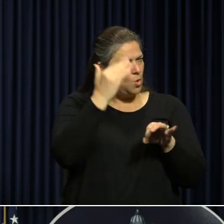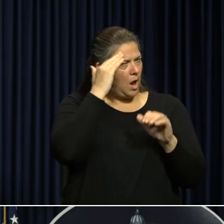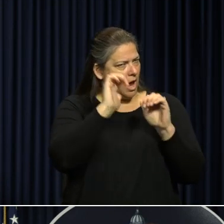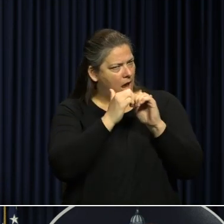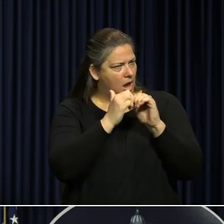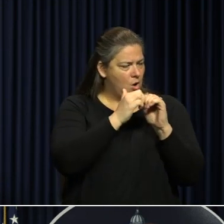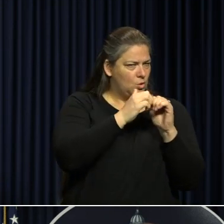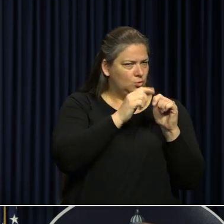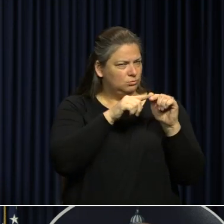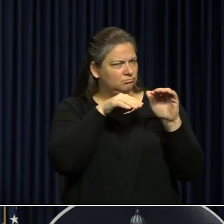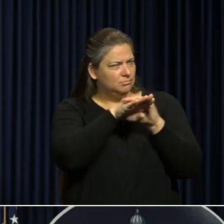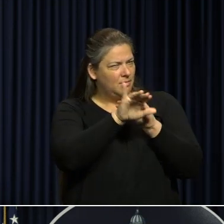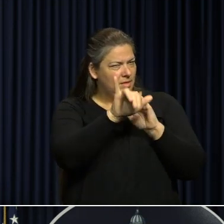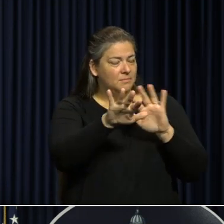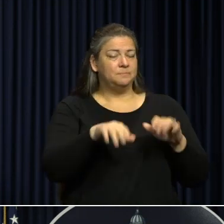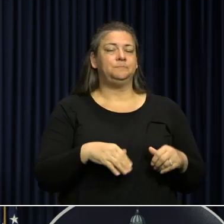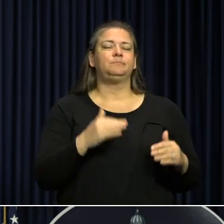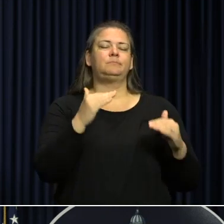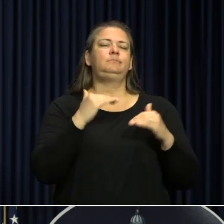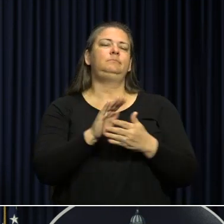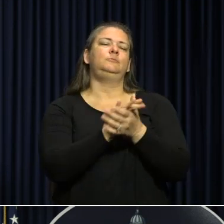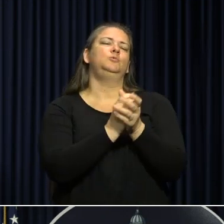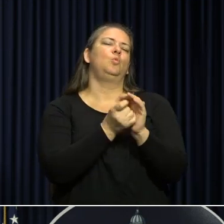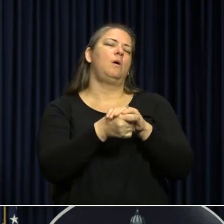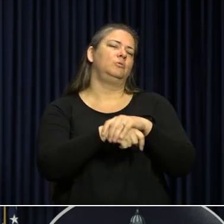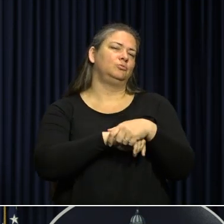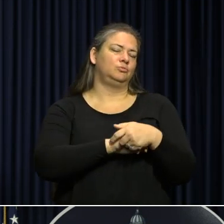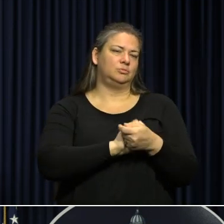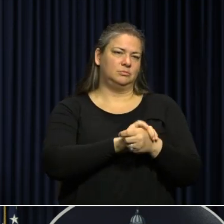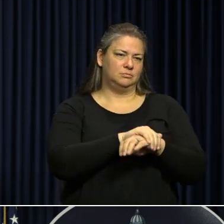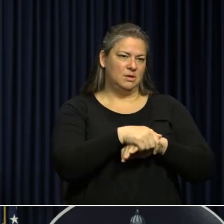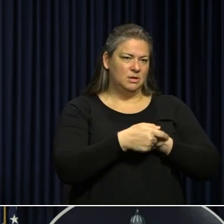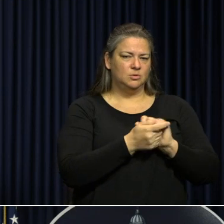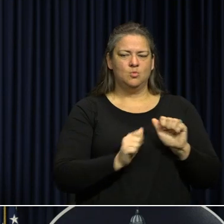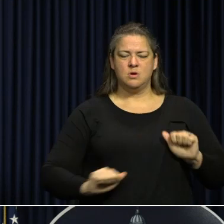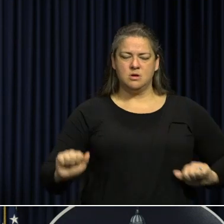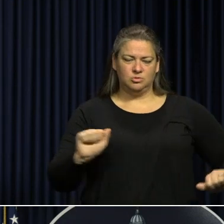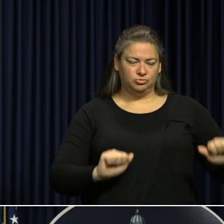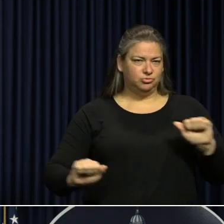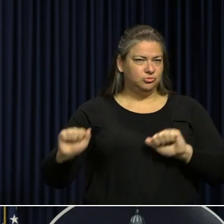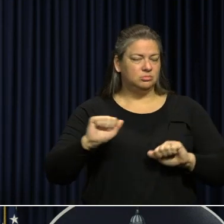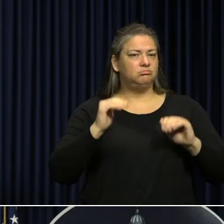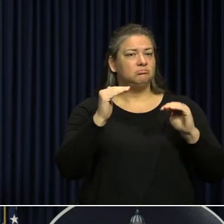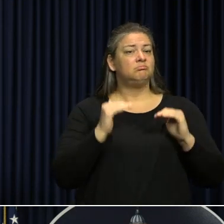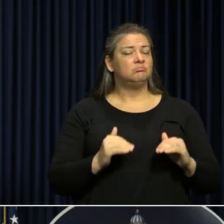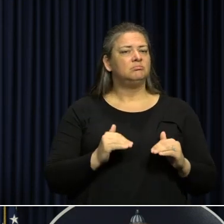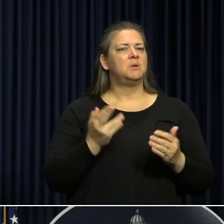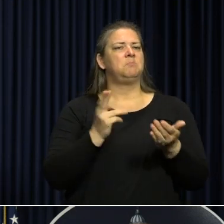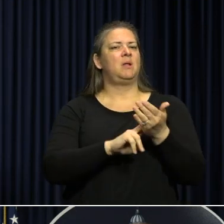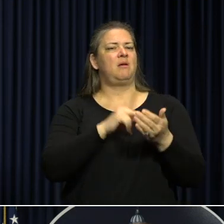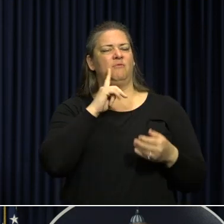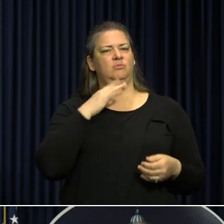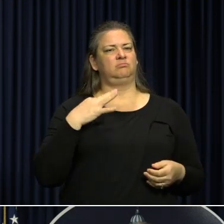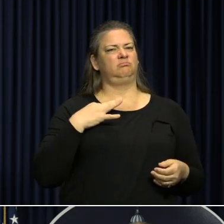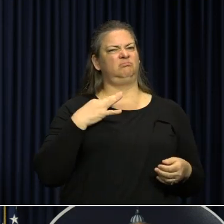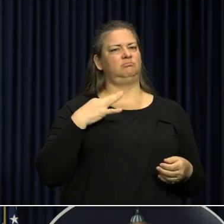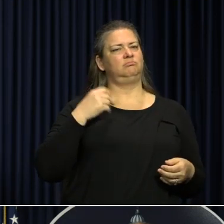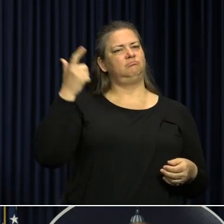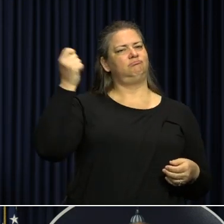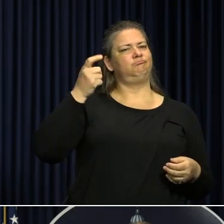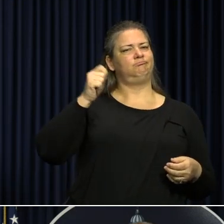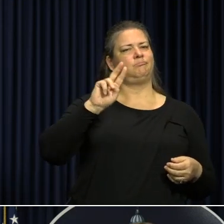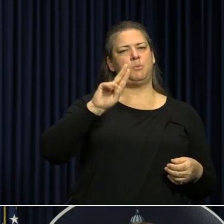hands and surfaces, applying for benefits. So our unemployment website was down about 2